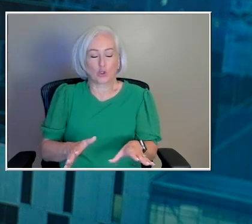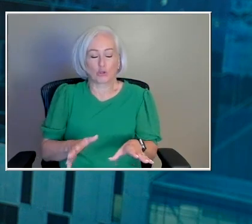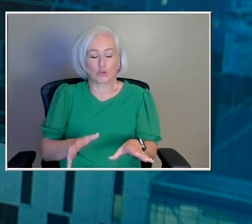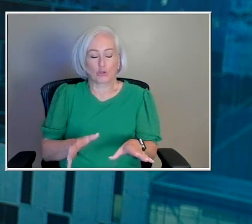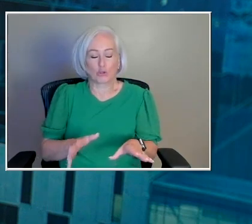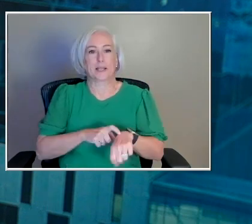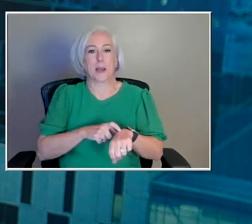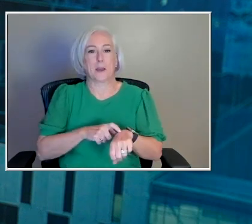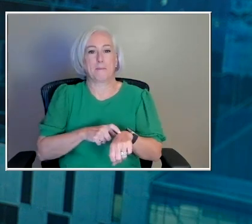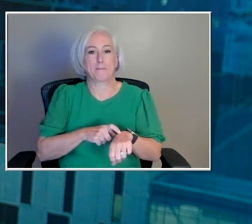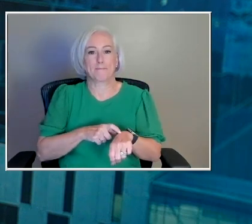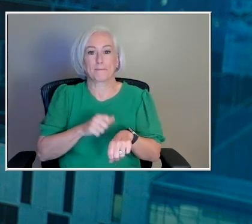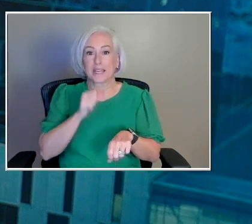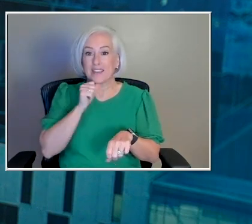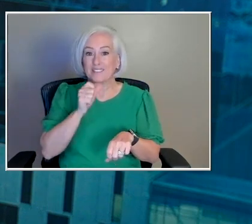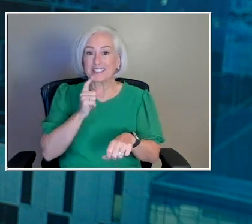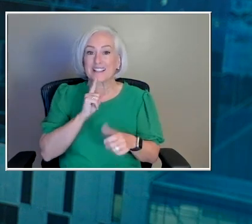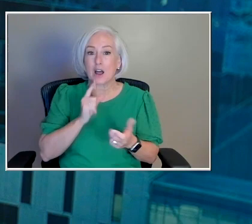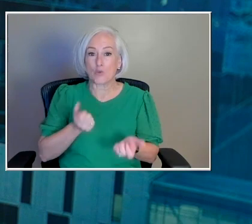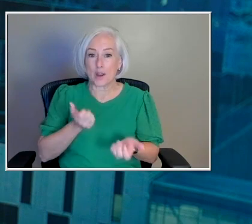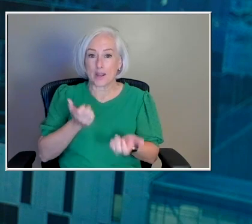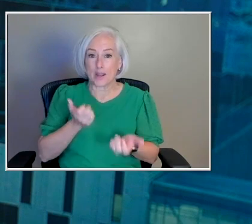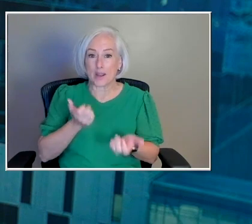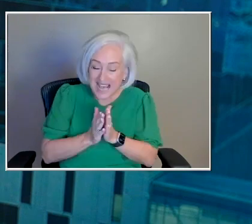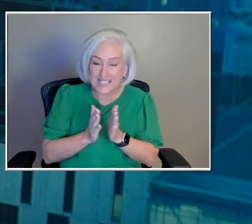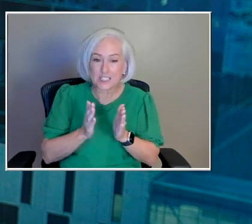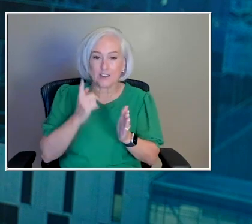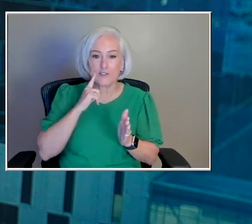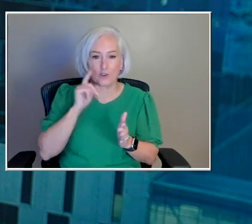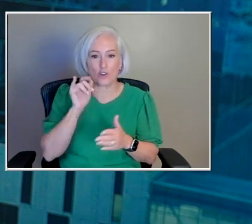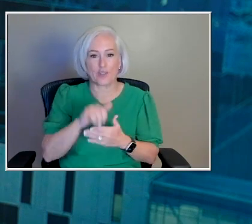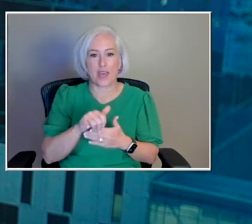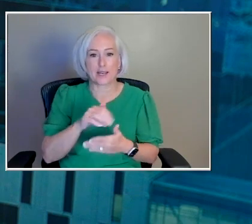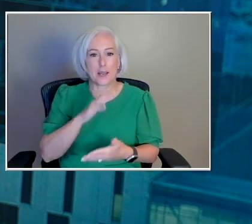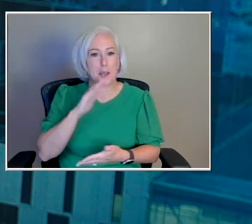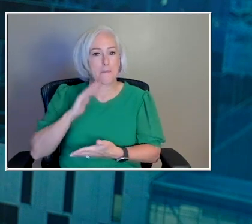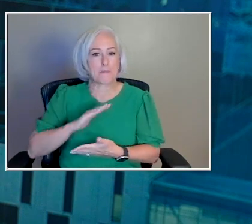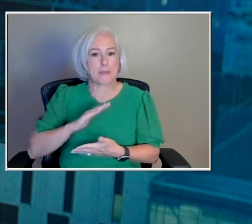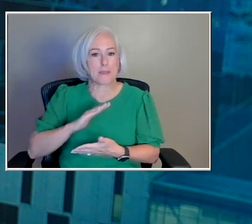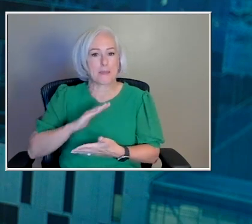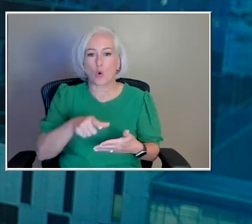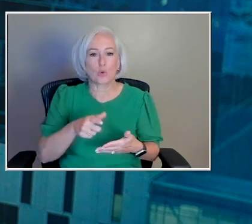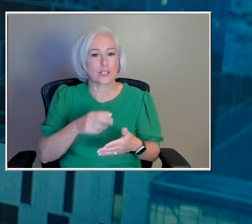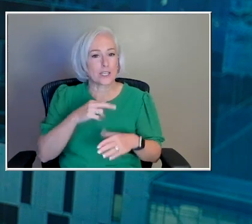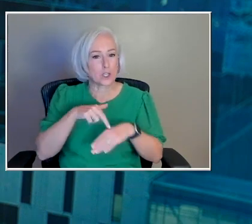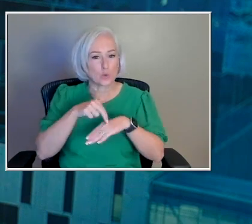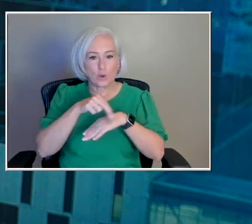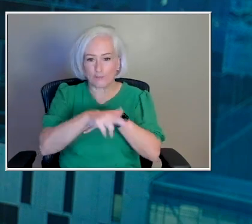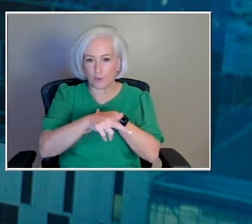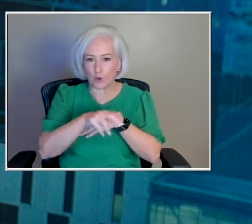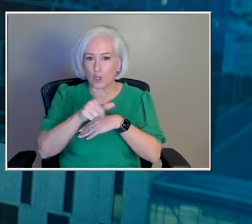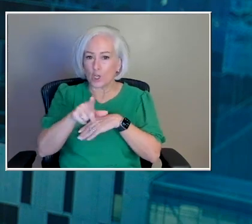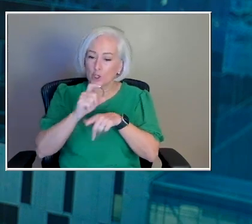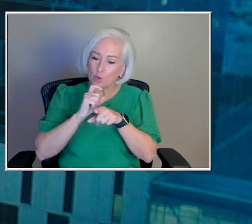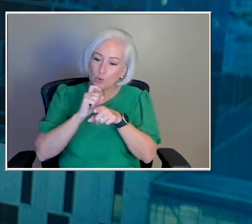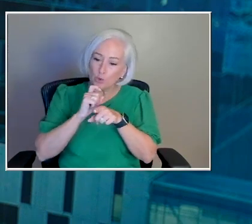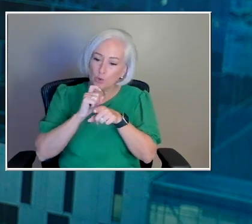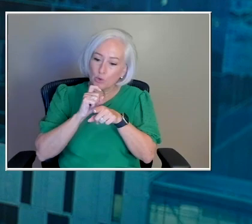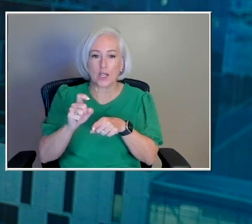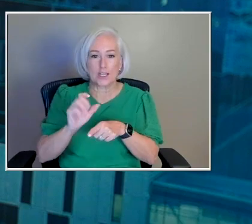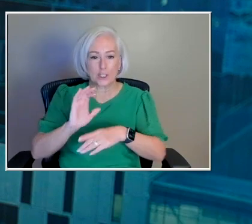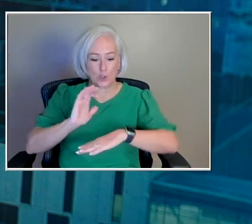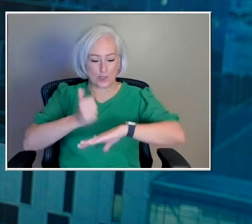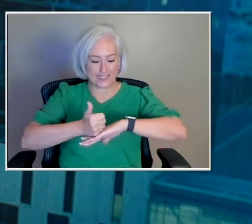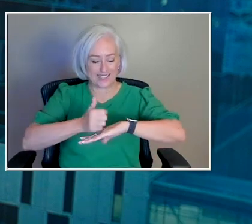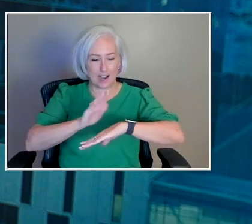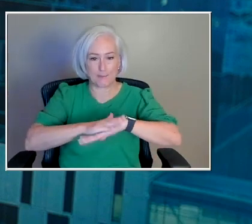recommended, ask for it. Mammograms, you don't have to have a referral. You can call, you can schedule online, you can text us to